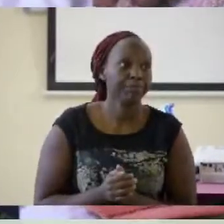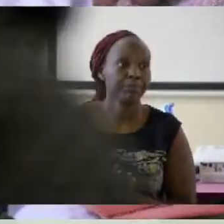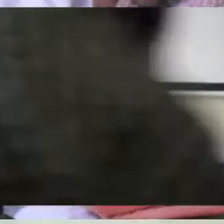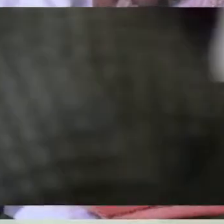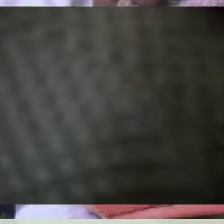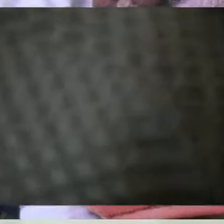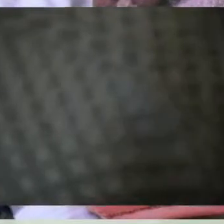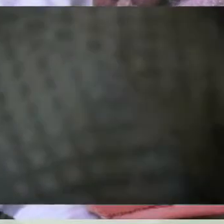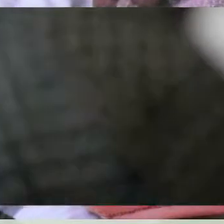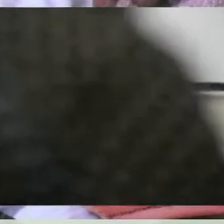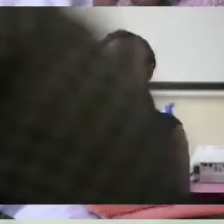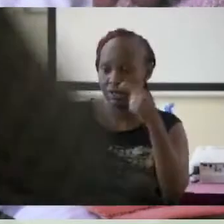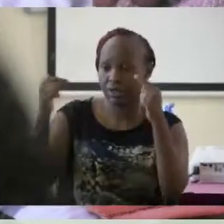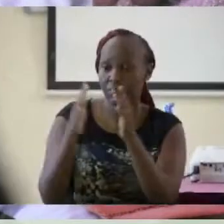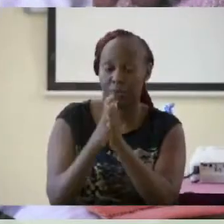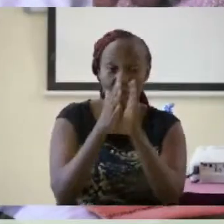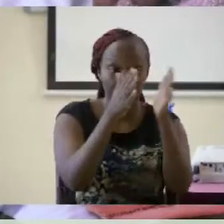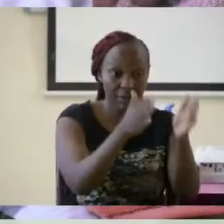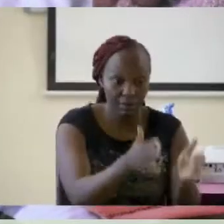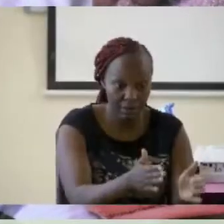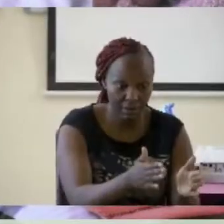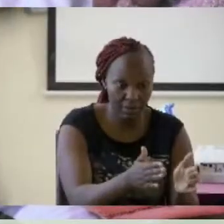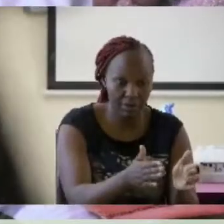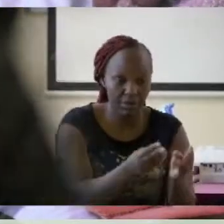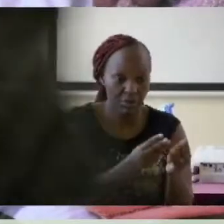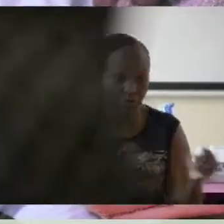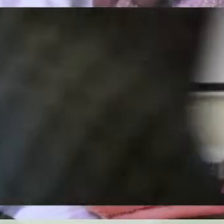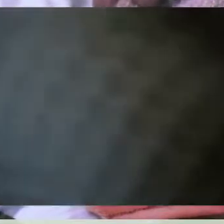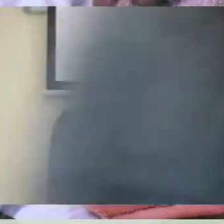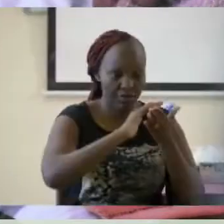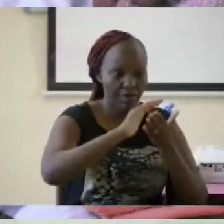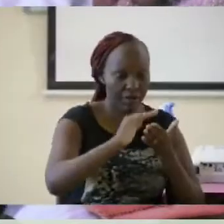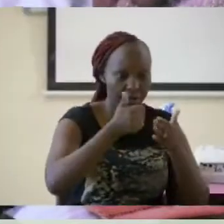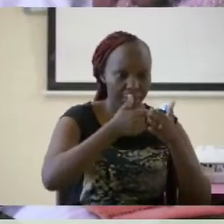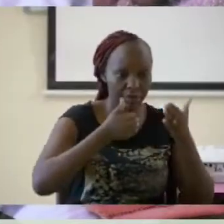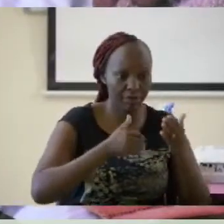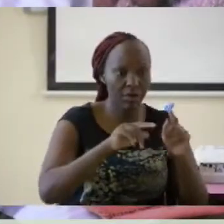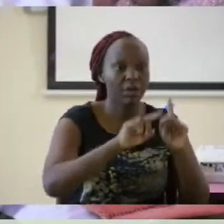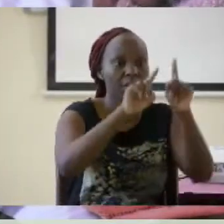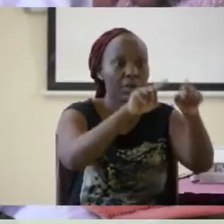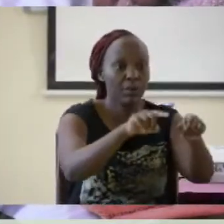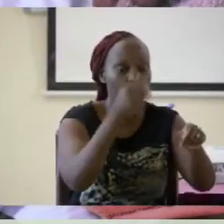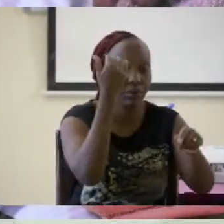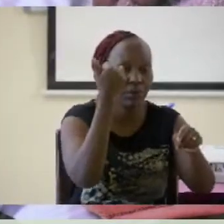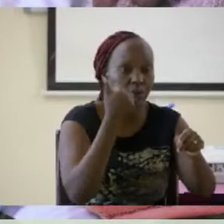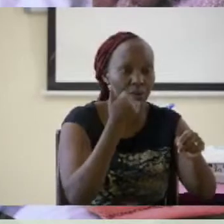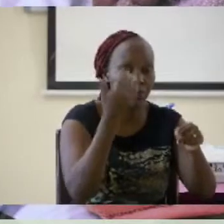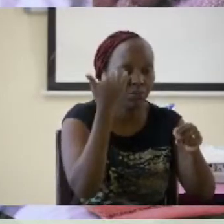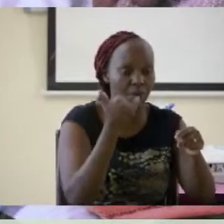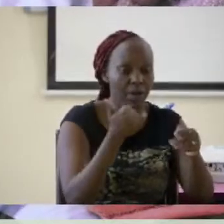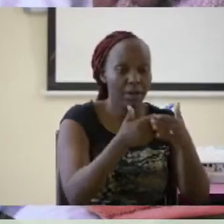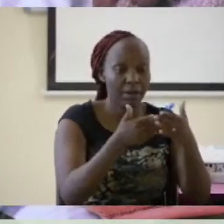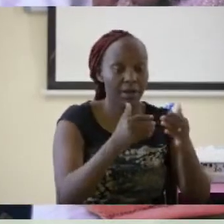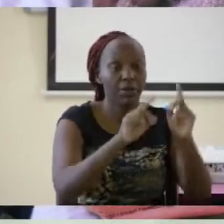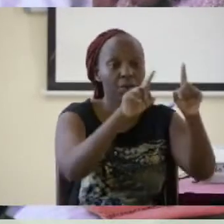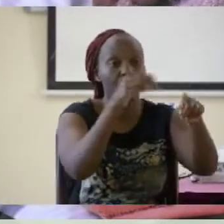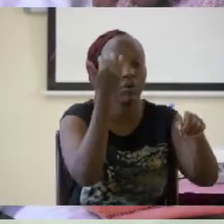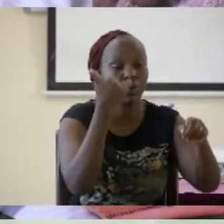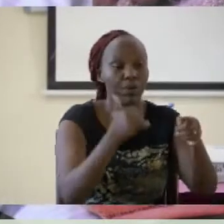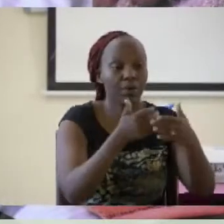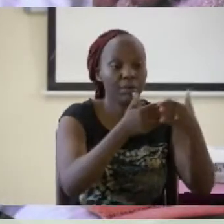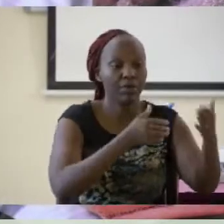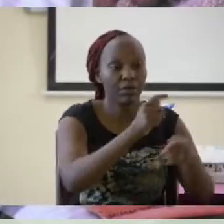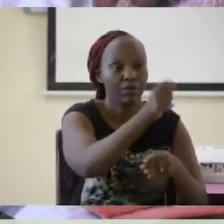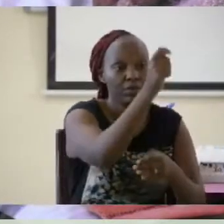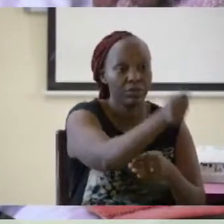when you have a conflict with your adversary, solve it quickly before he goes to court, because when he goes to court, he will go before the